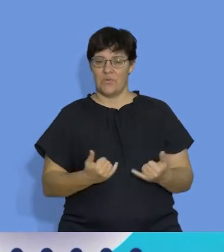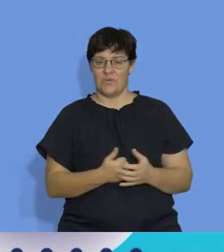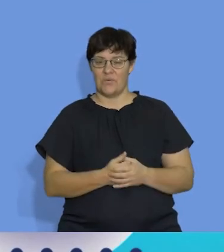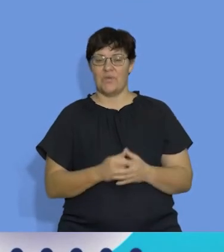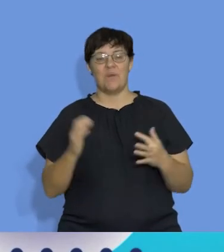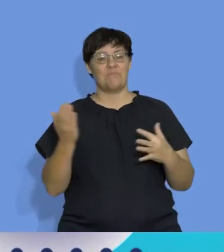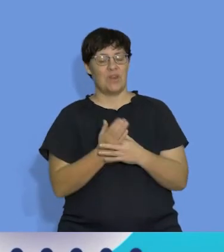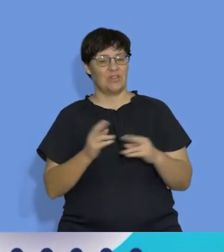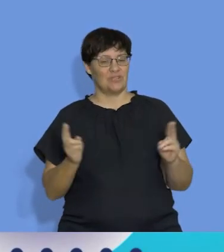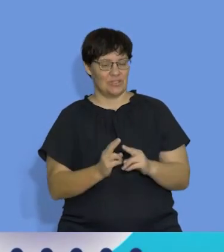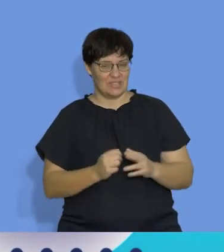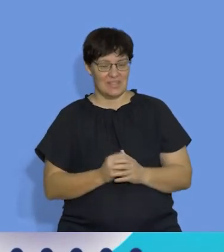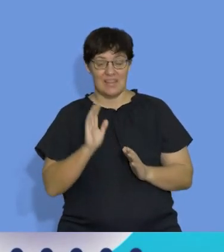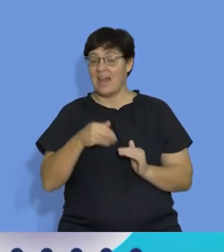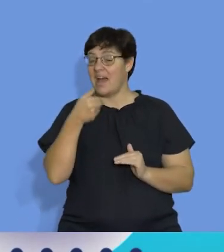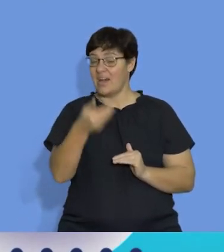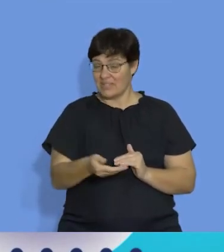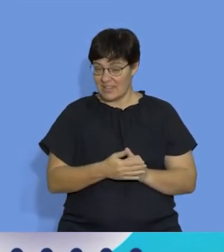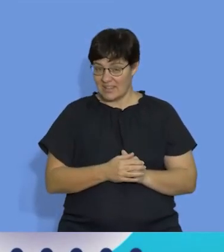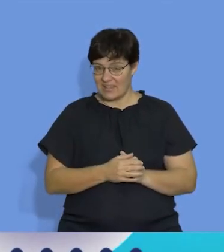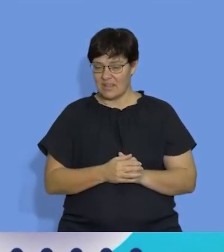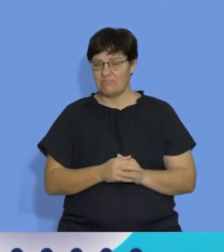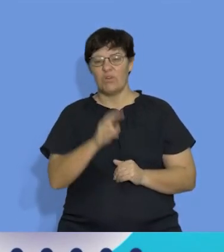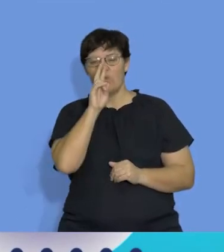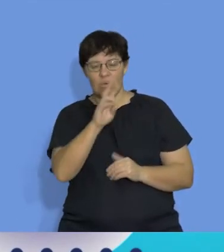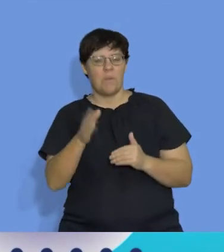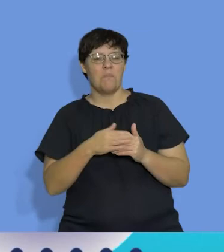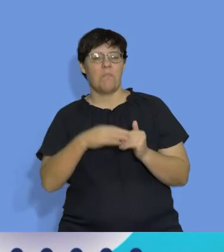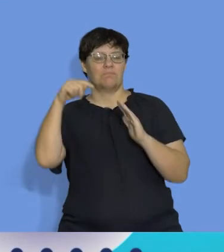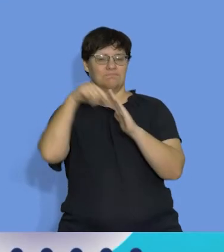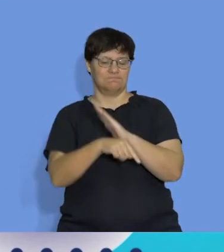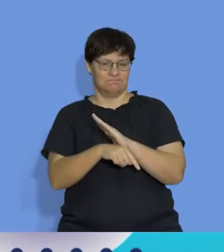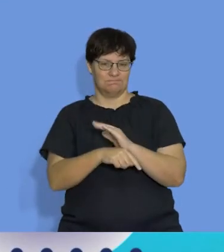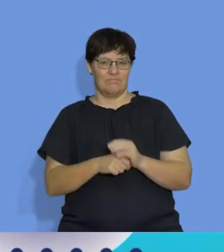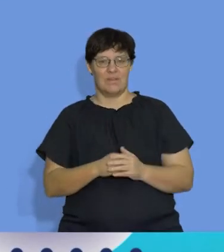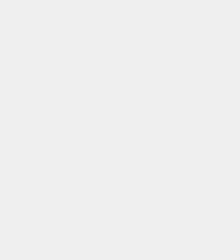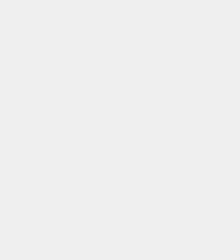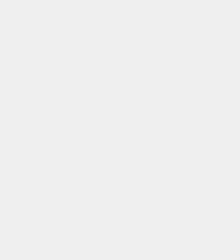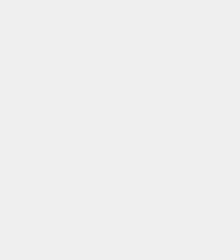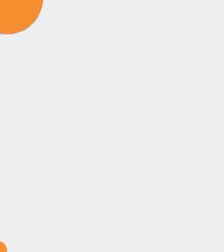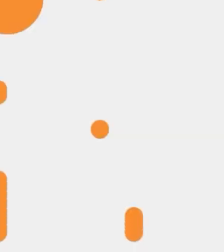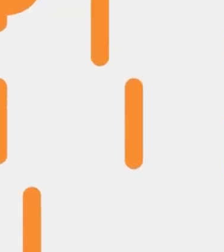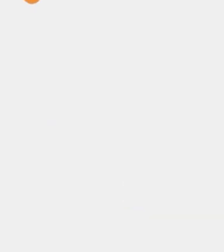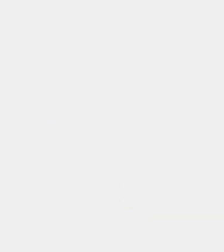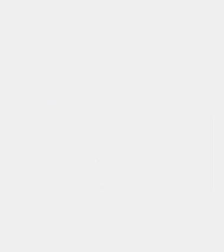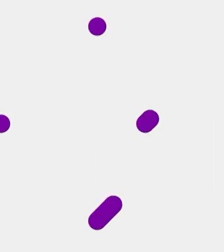break, and then after that, we are able to look at even more examples. Let's take a short break for now.